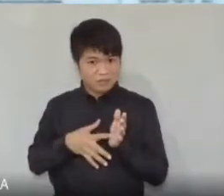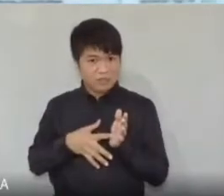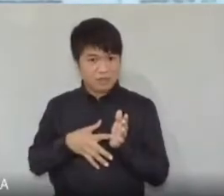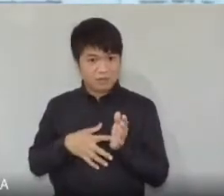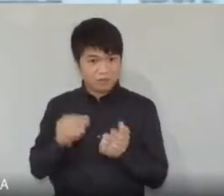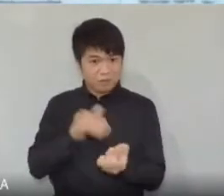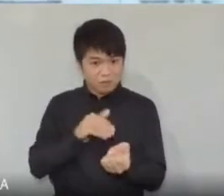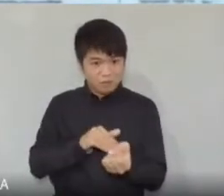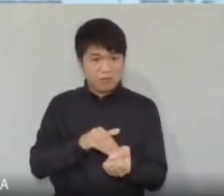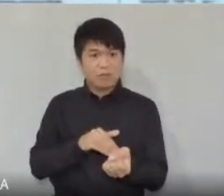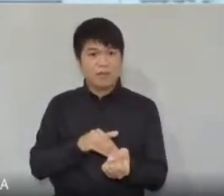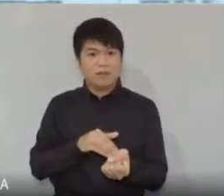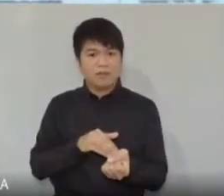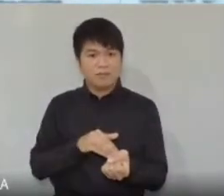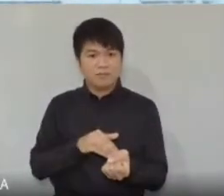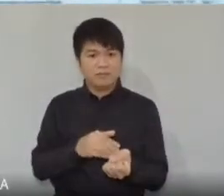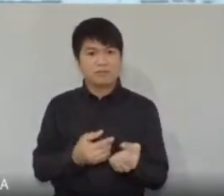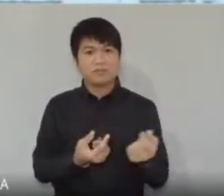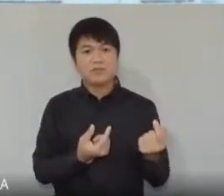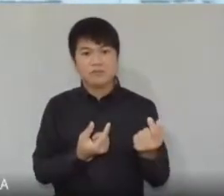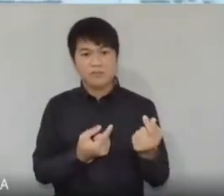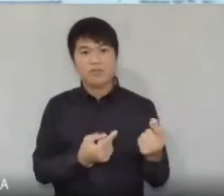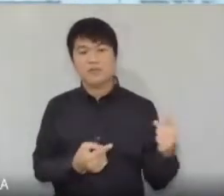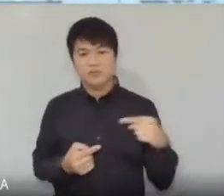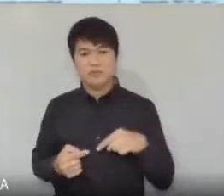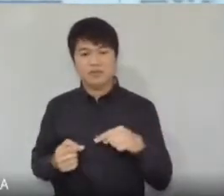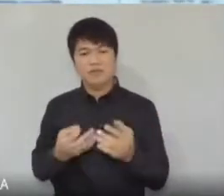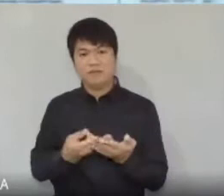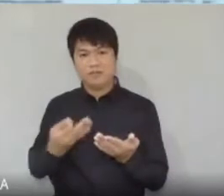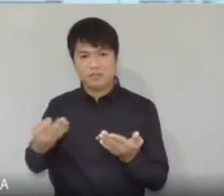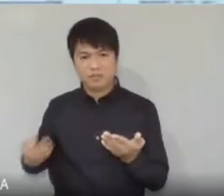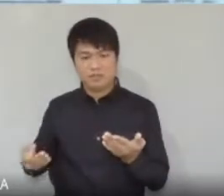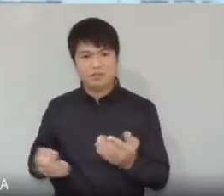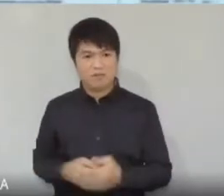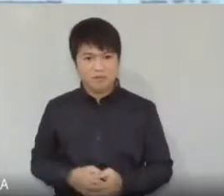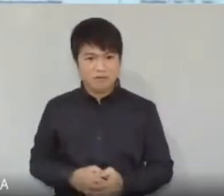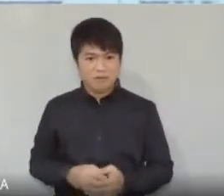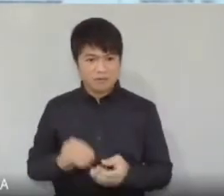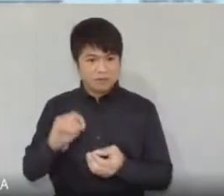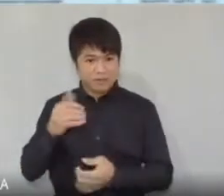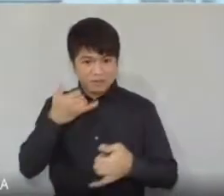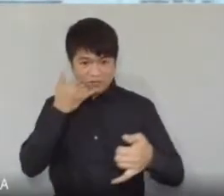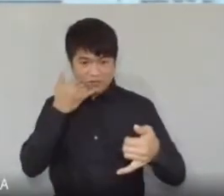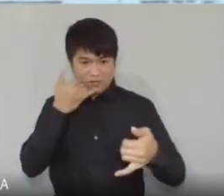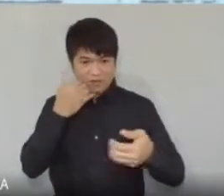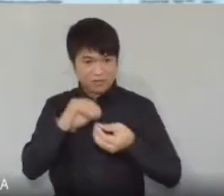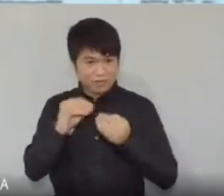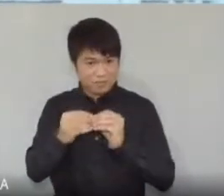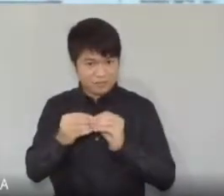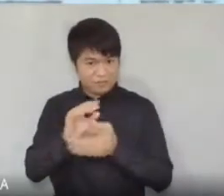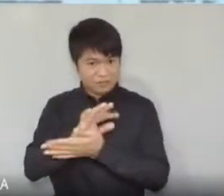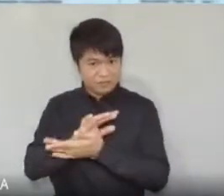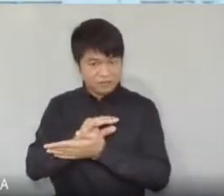Referrals is directed to per health facility or barangay. We have our BERT. So coordination between